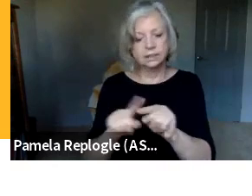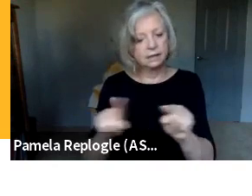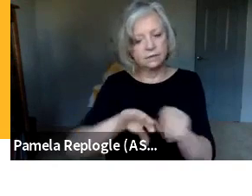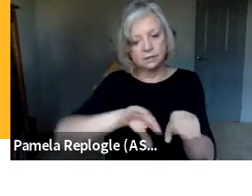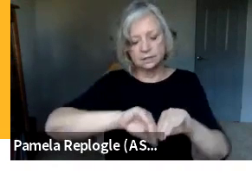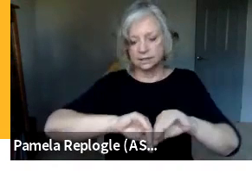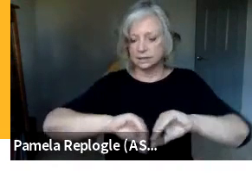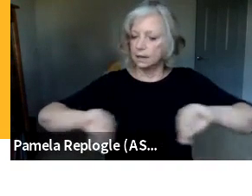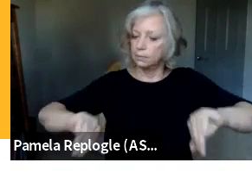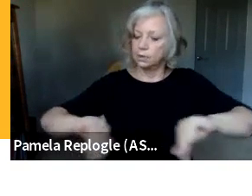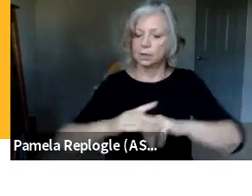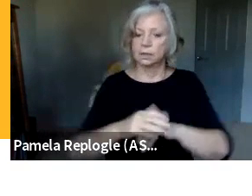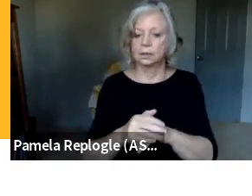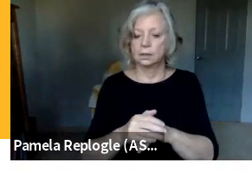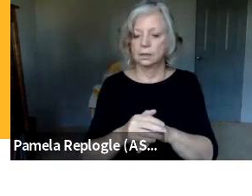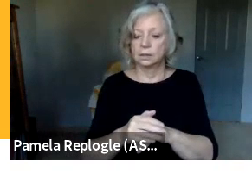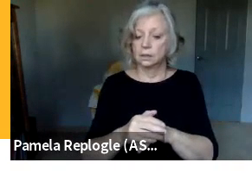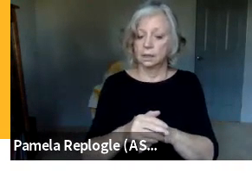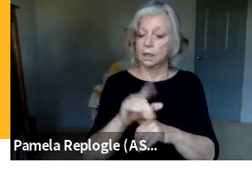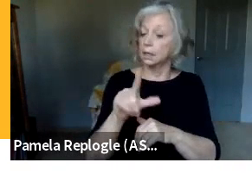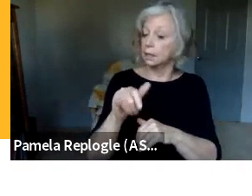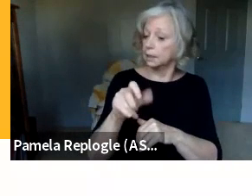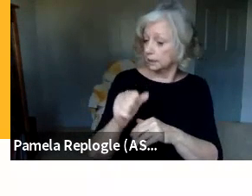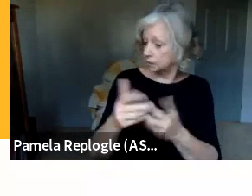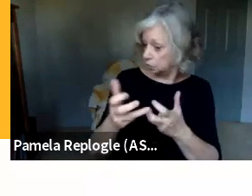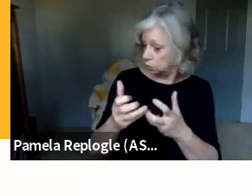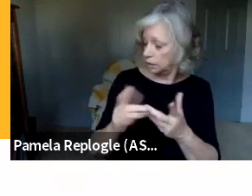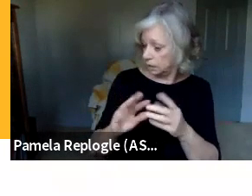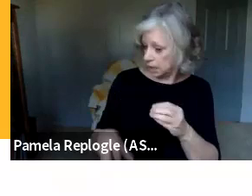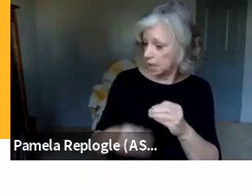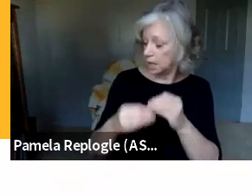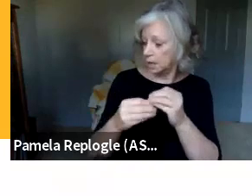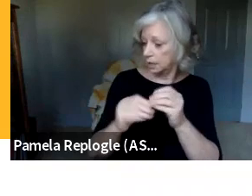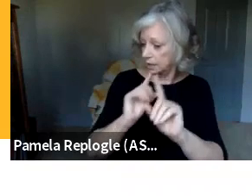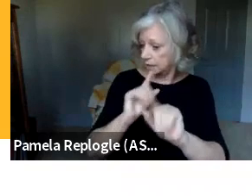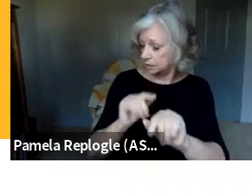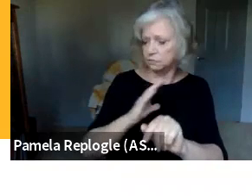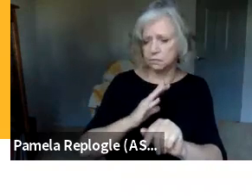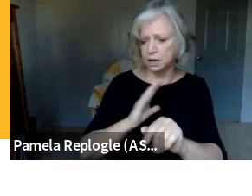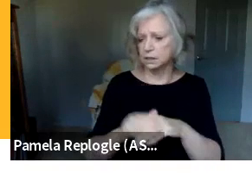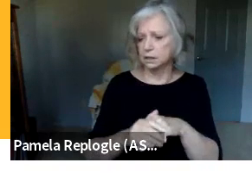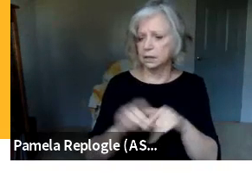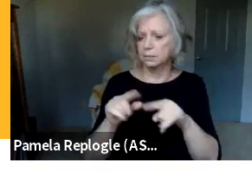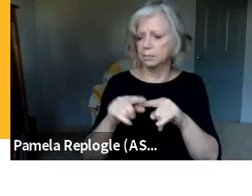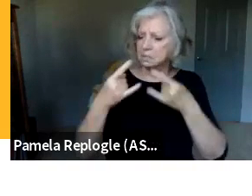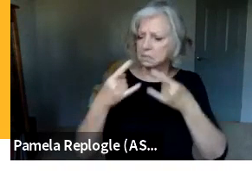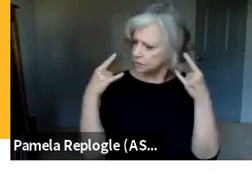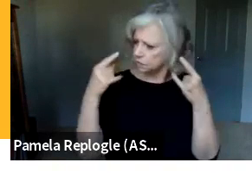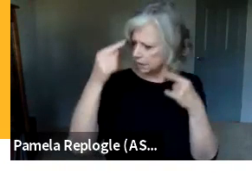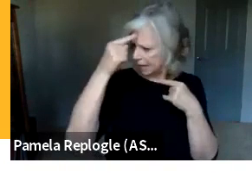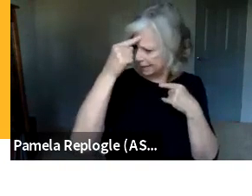add if I should clarify other things in terms of masking. That is required across the